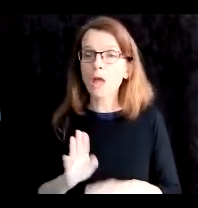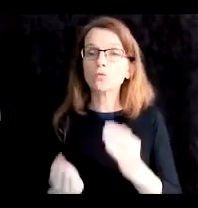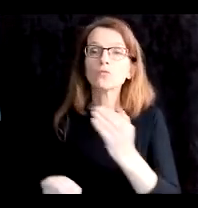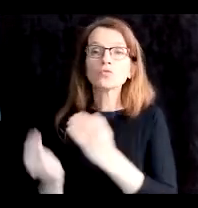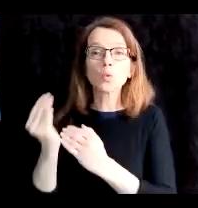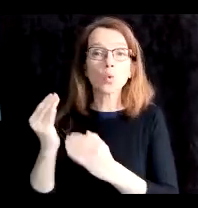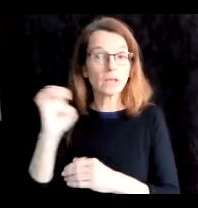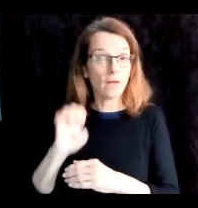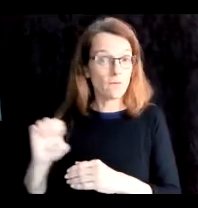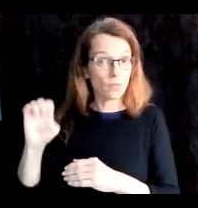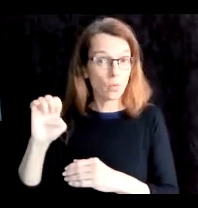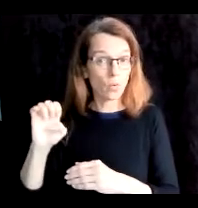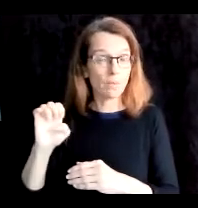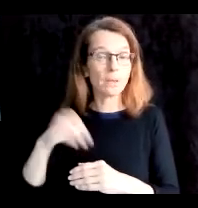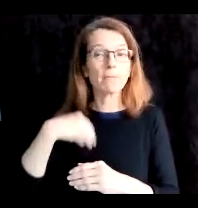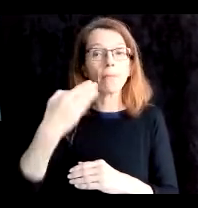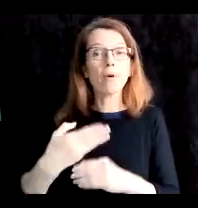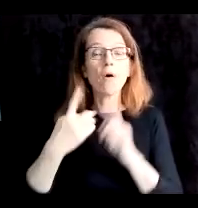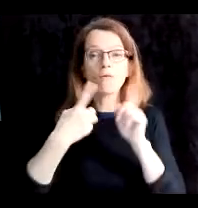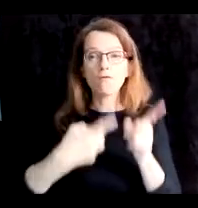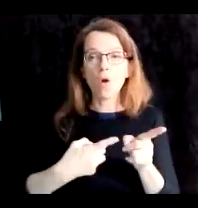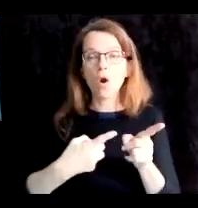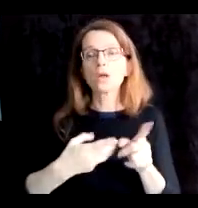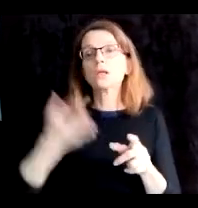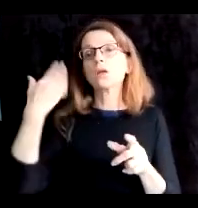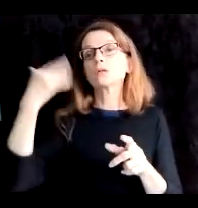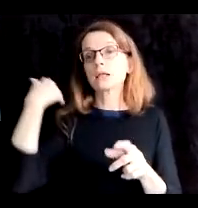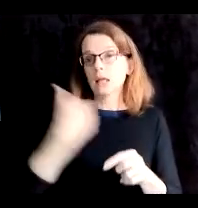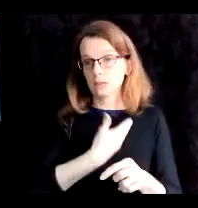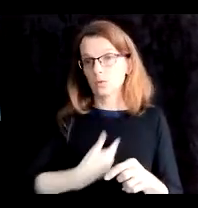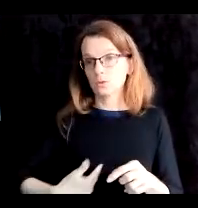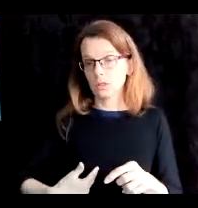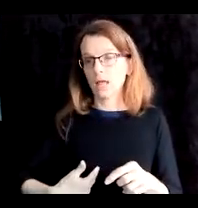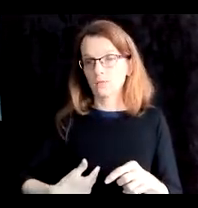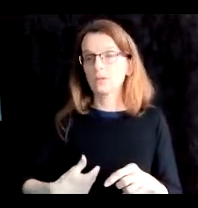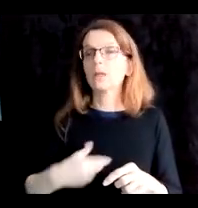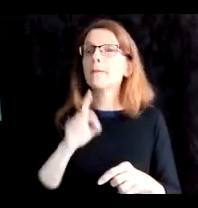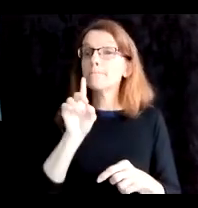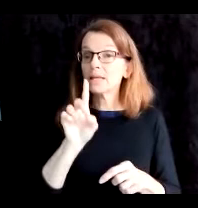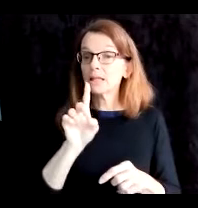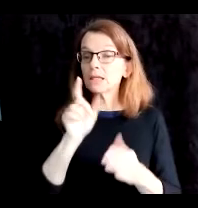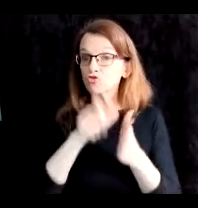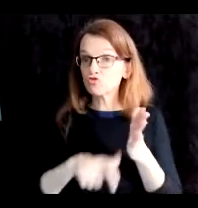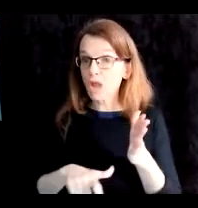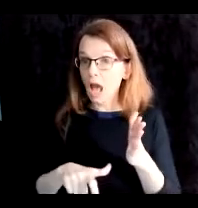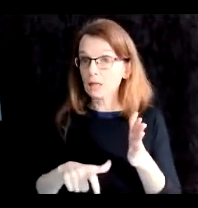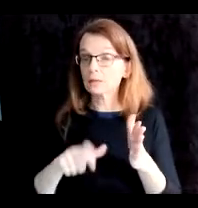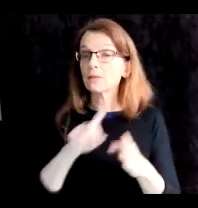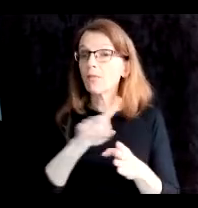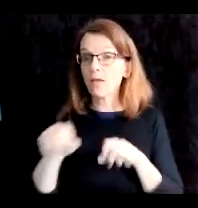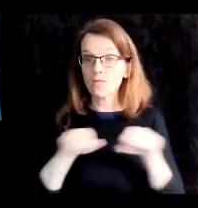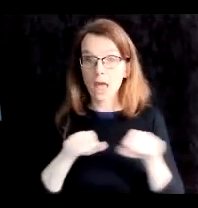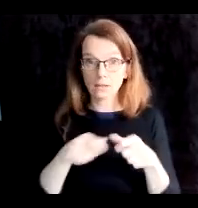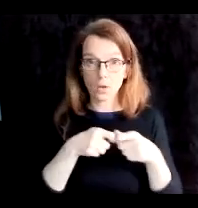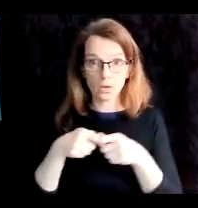is, belonging to the strong civil society sector, being part of NGO or being part of the peace movement